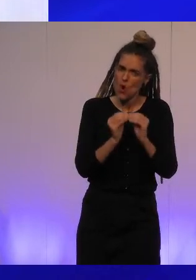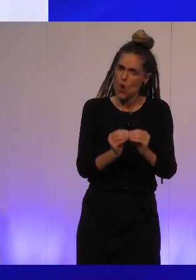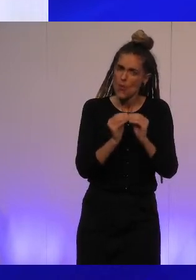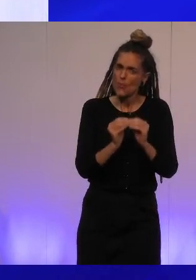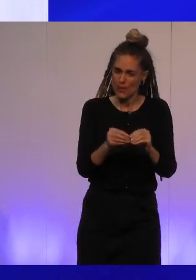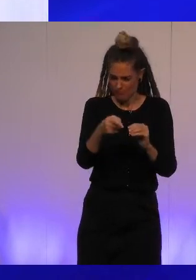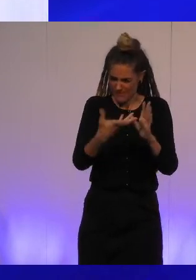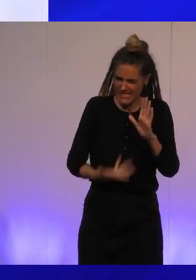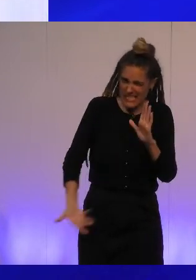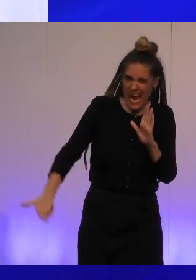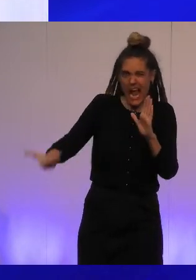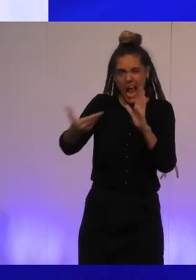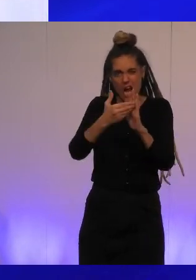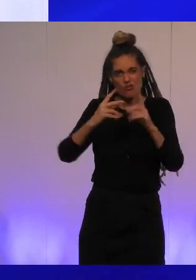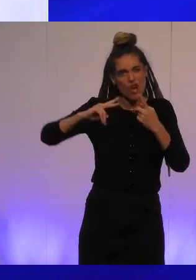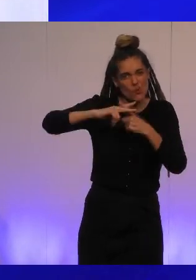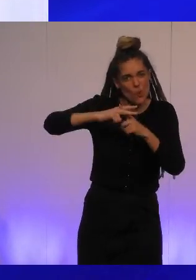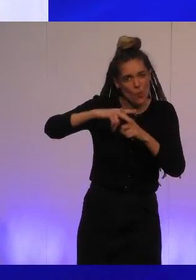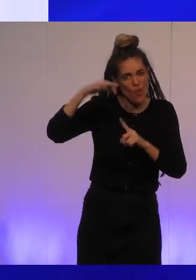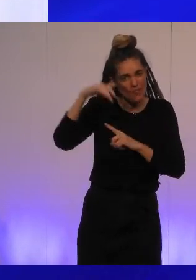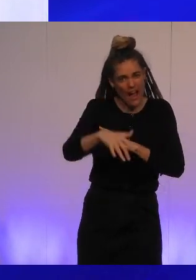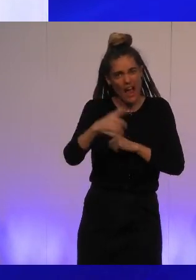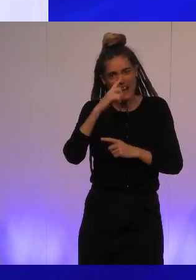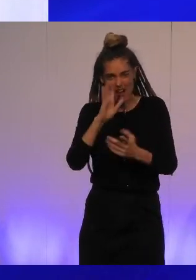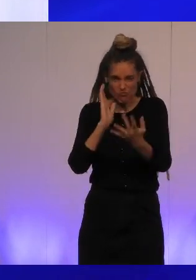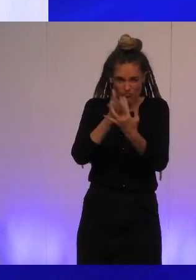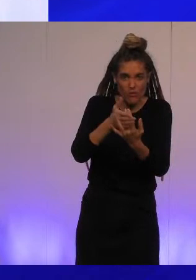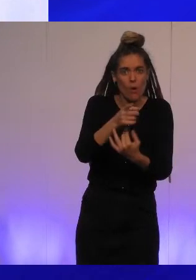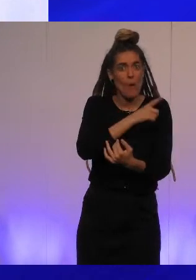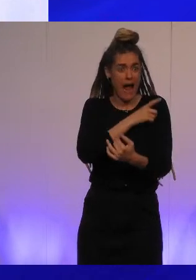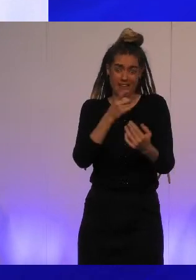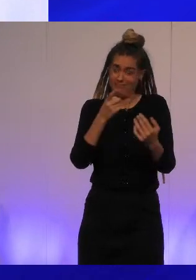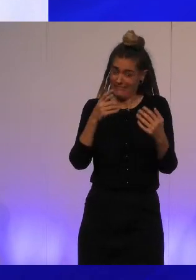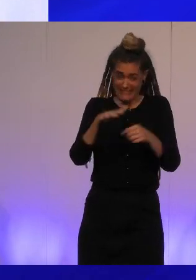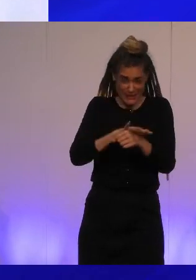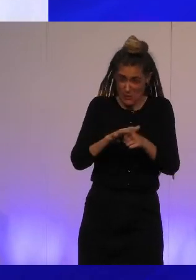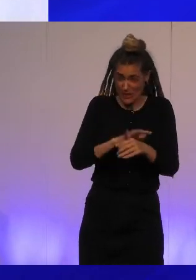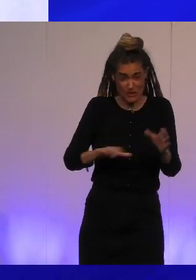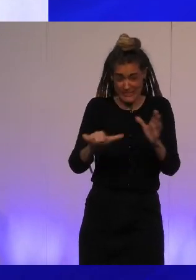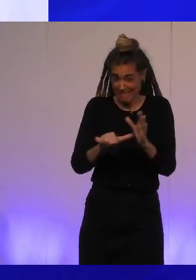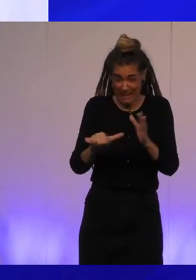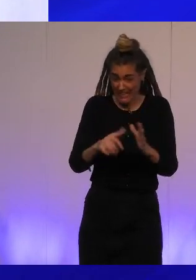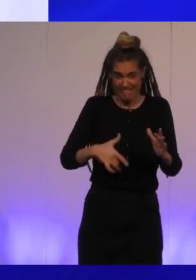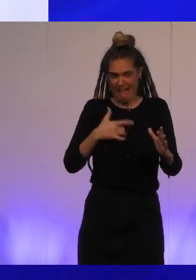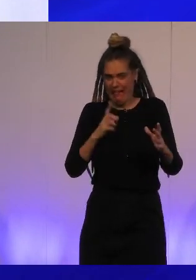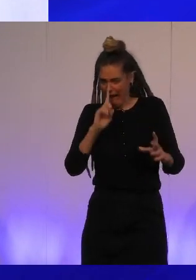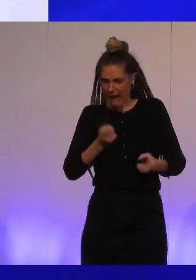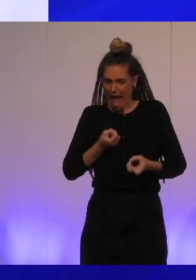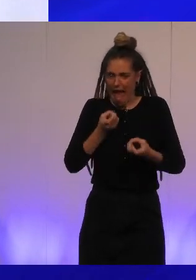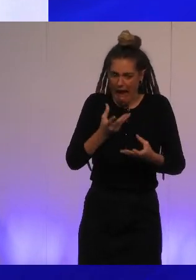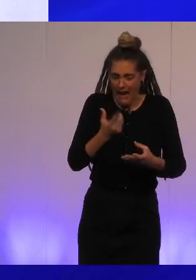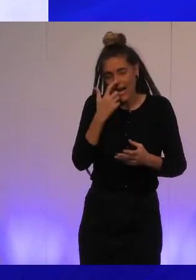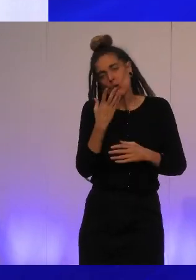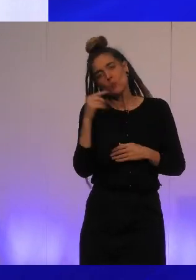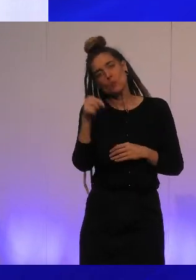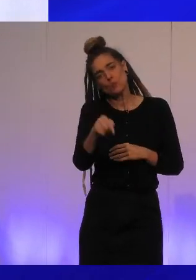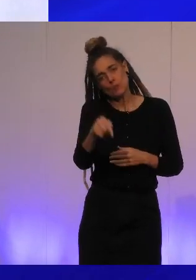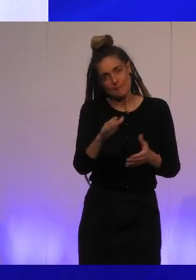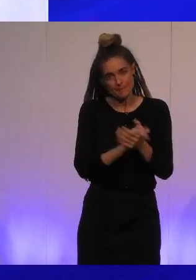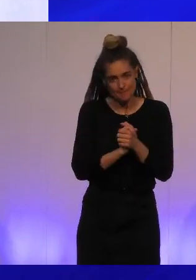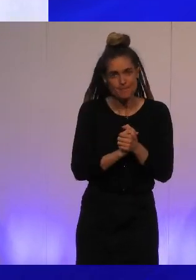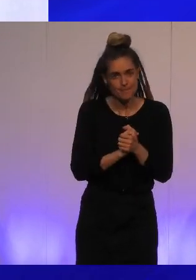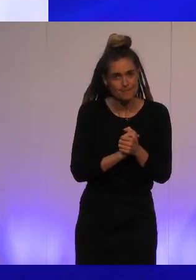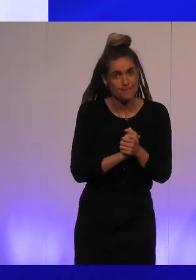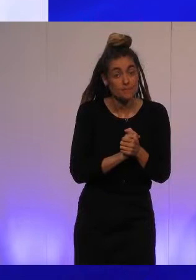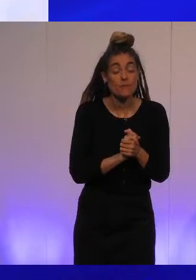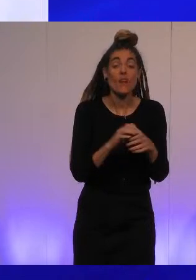extra mechanism, isn't it, if, as you say, things are proving difficult in your immediate environment. Yeah. Now, we've got ones that kind of